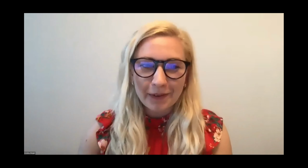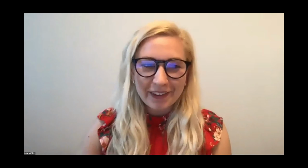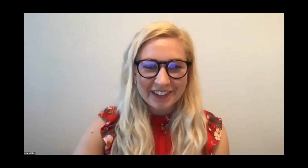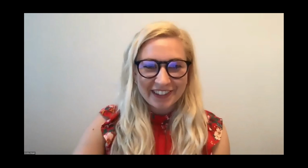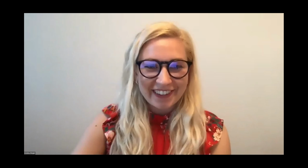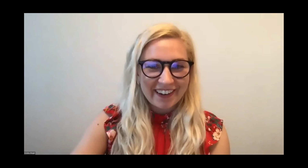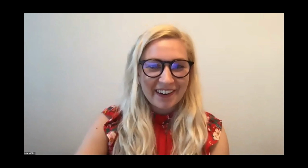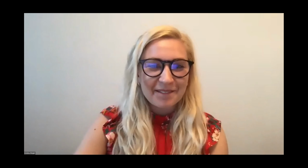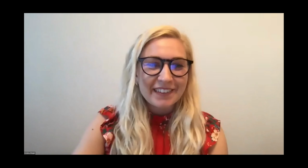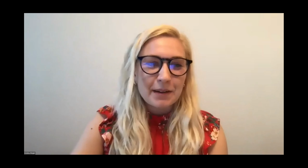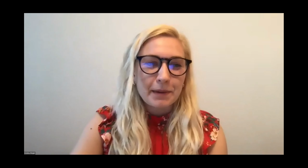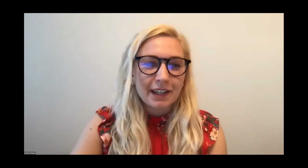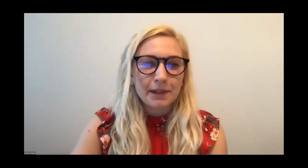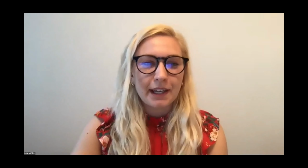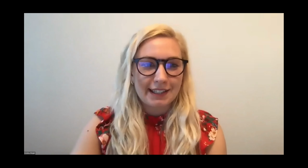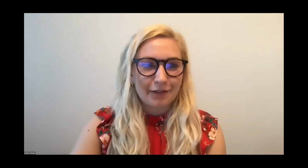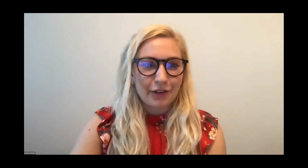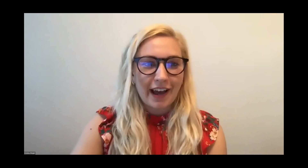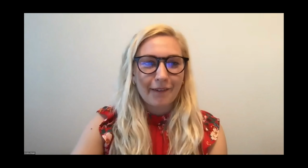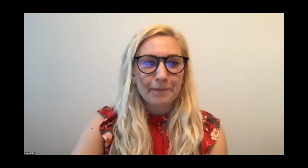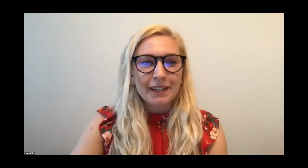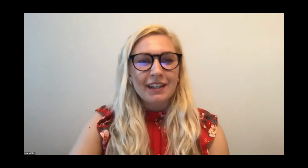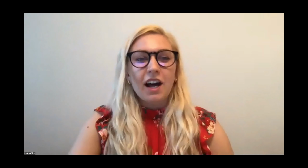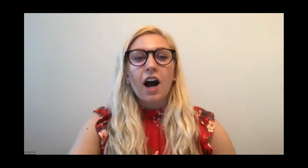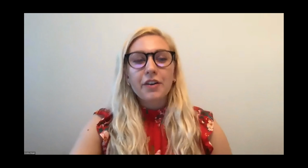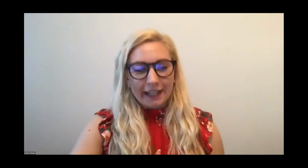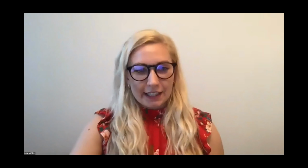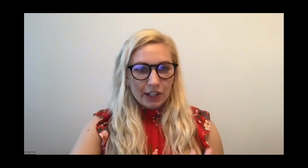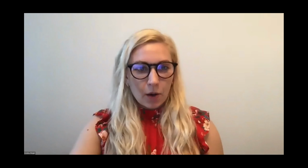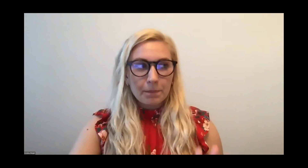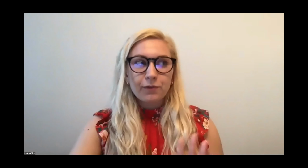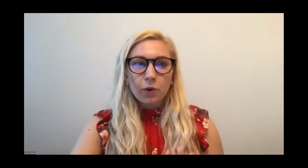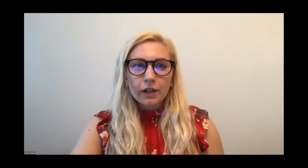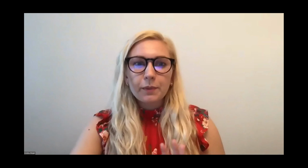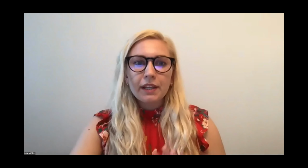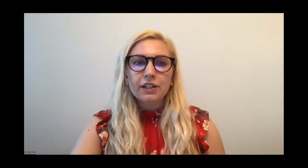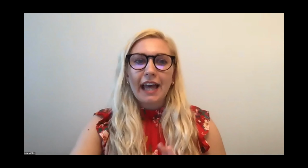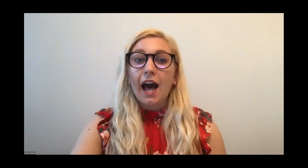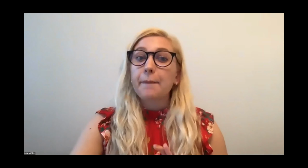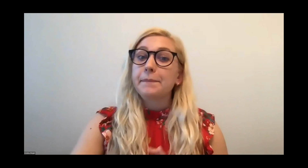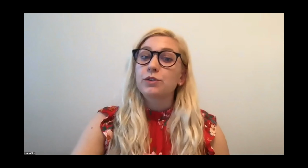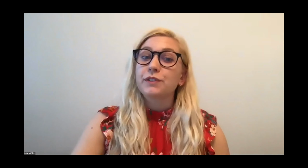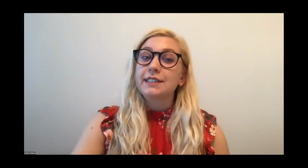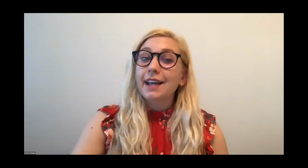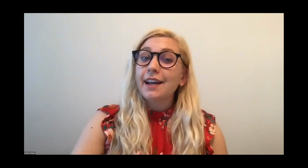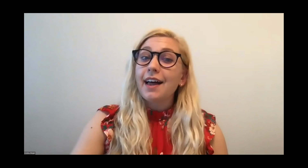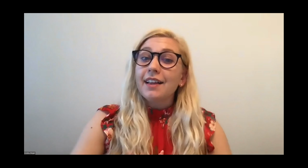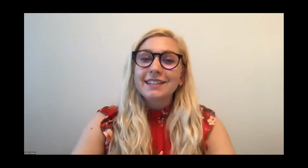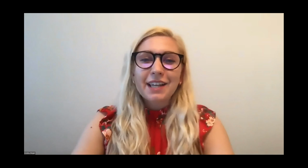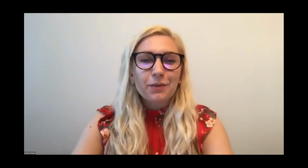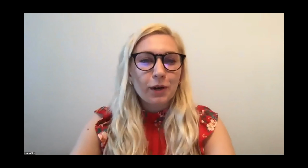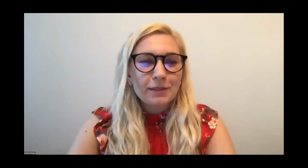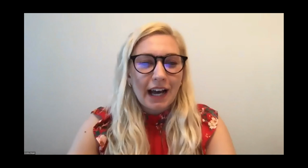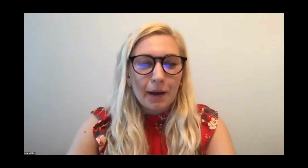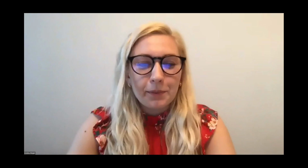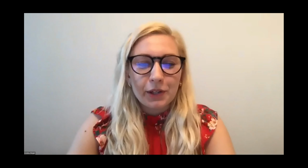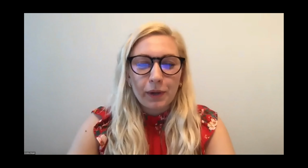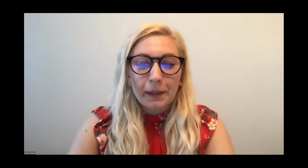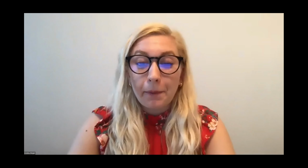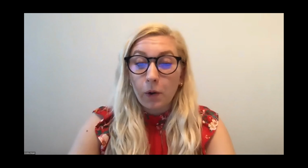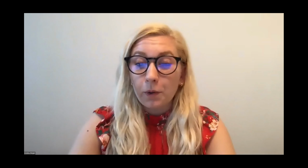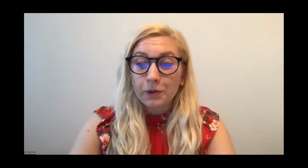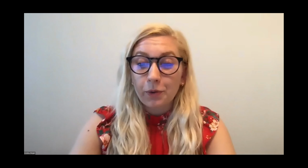bit more about what those are later, but I'll keep you guessing for now. All right, so before we look at beautiful data, let's get warmed up